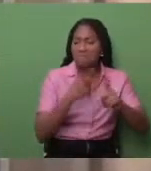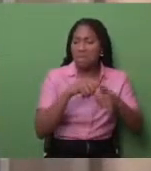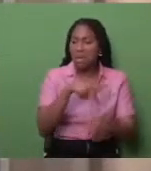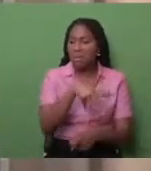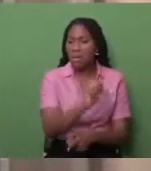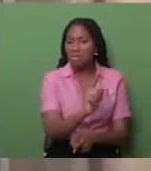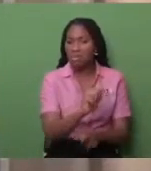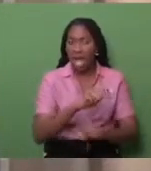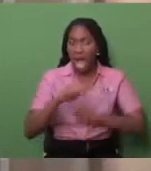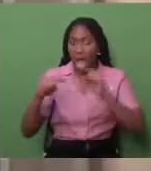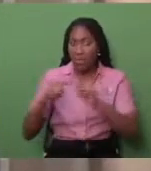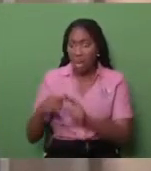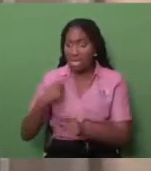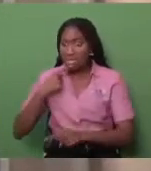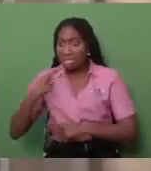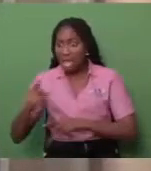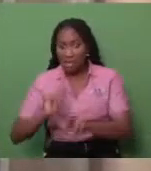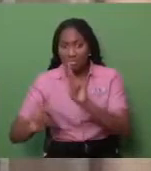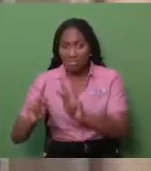they fired him,